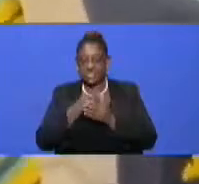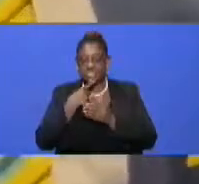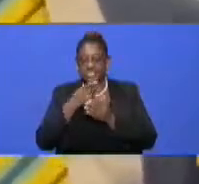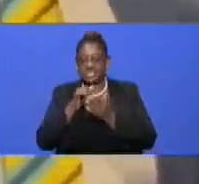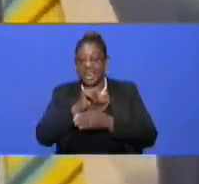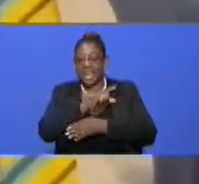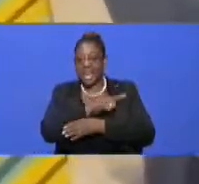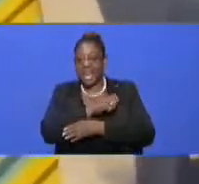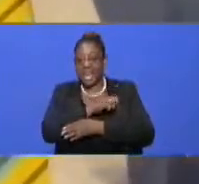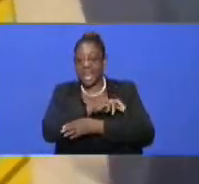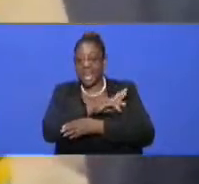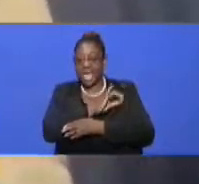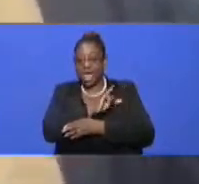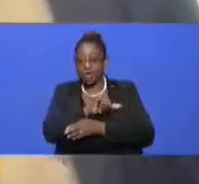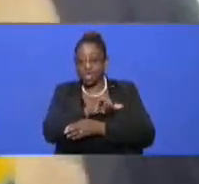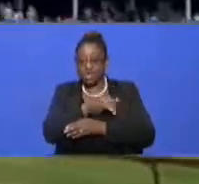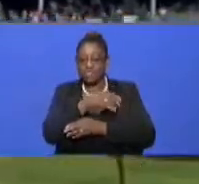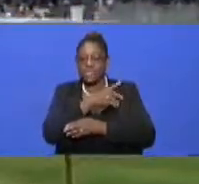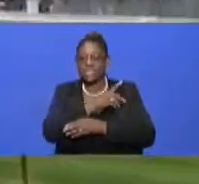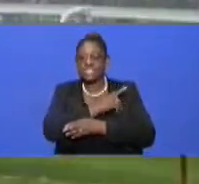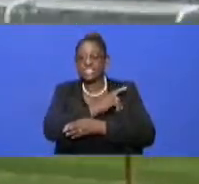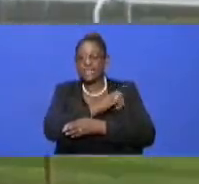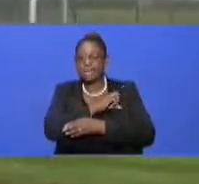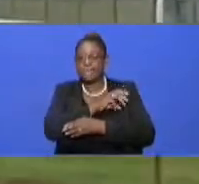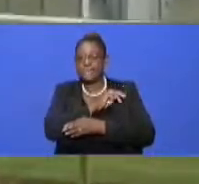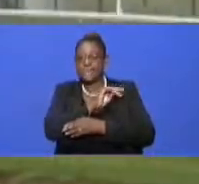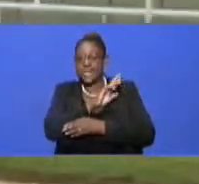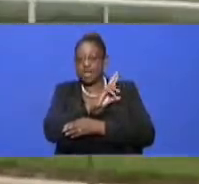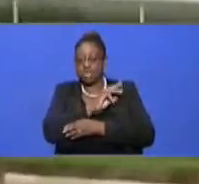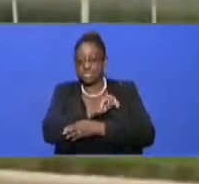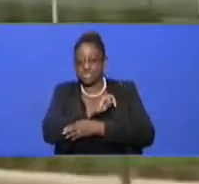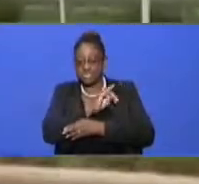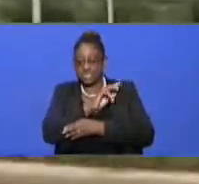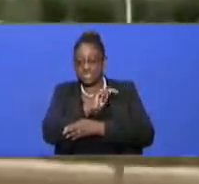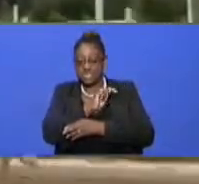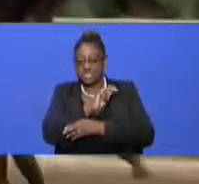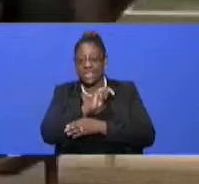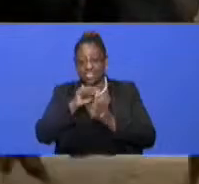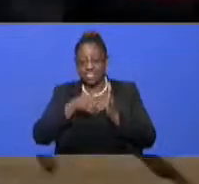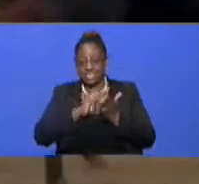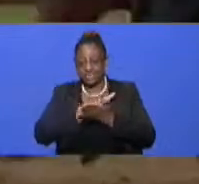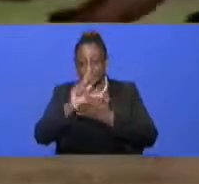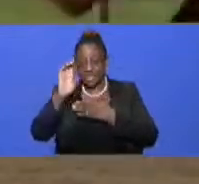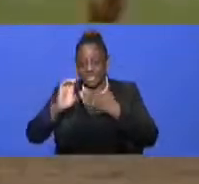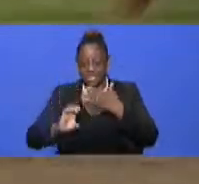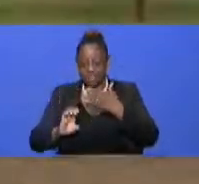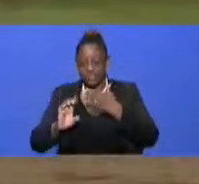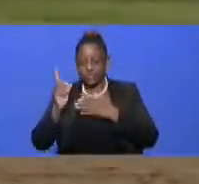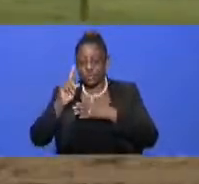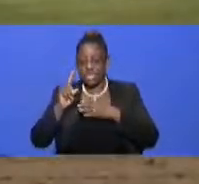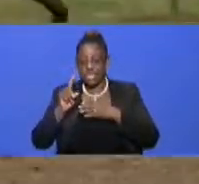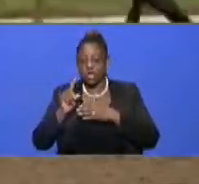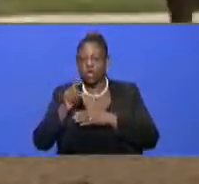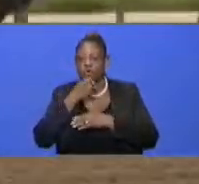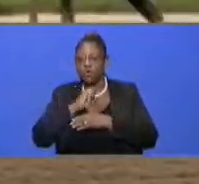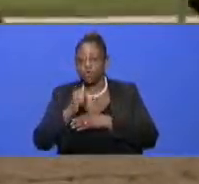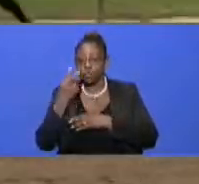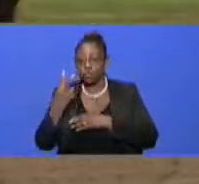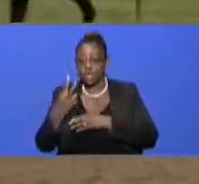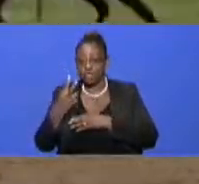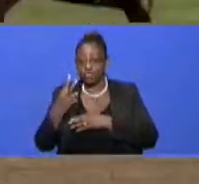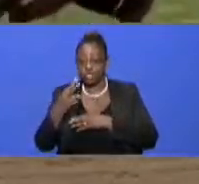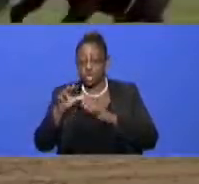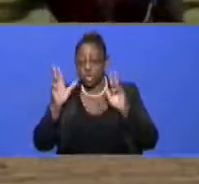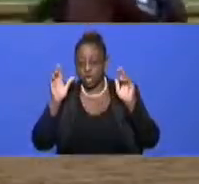Demerit riding through success. His most significant win was this past weekend when his horse, 2-year-old colt